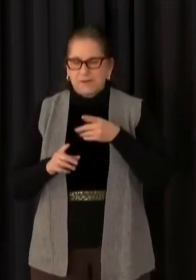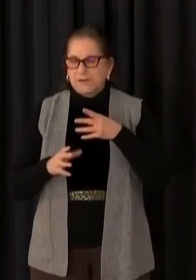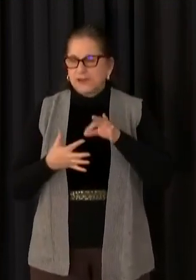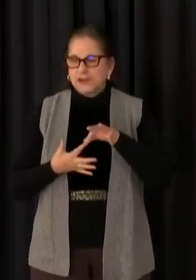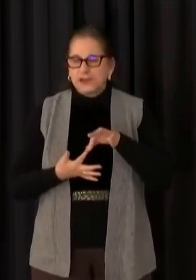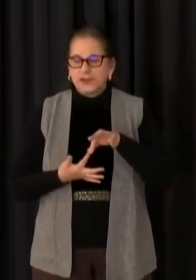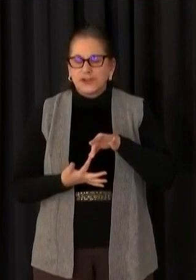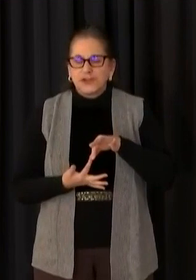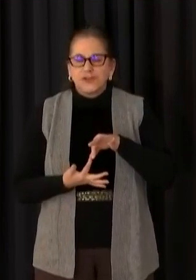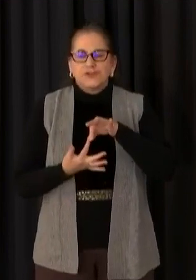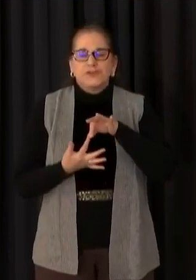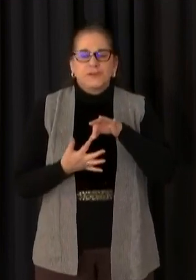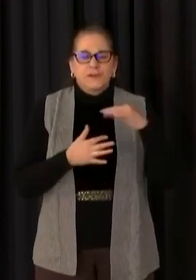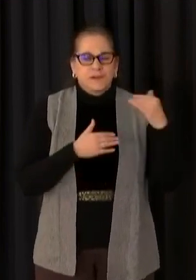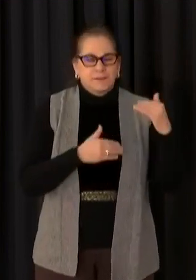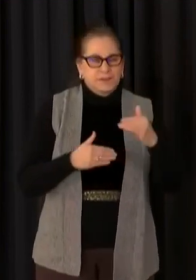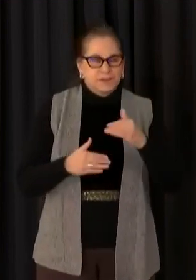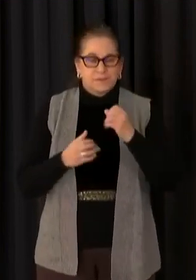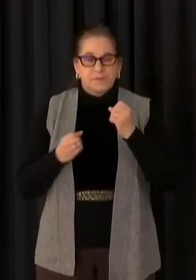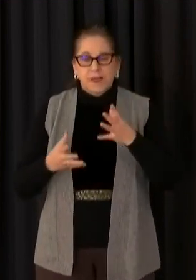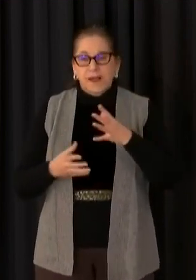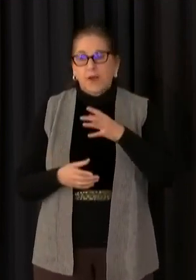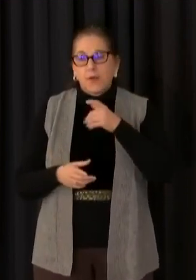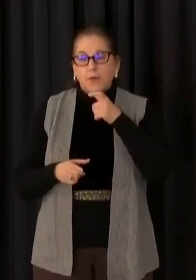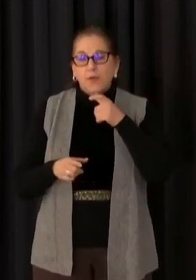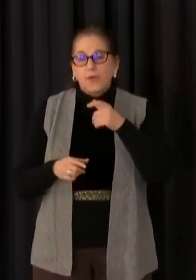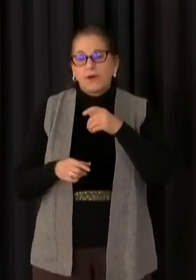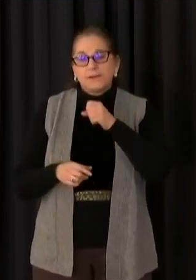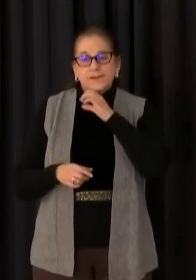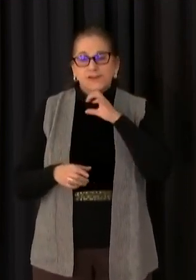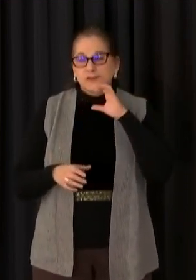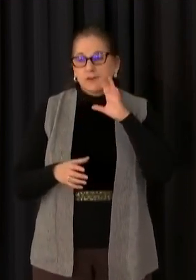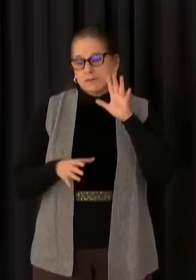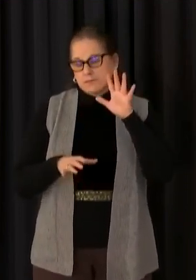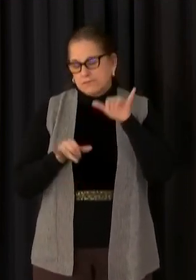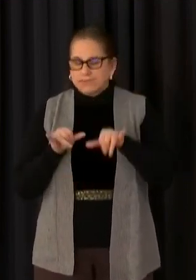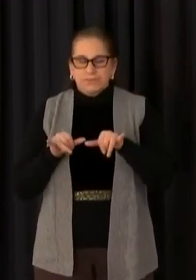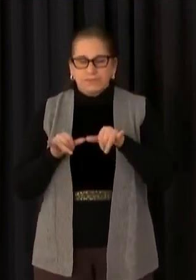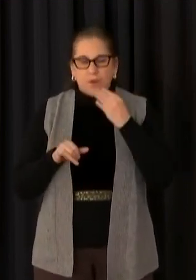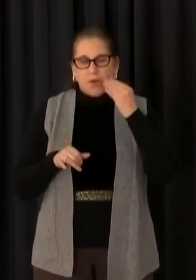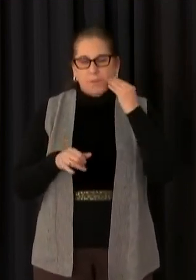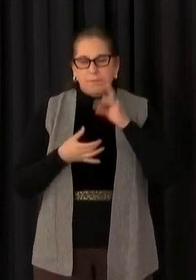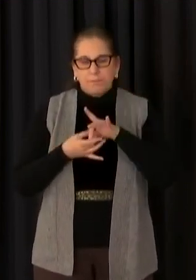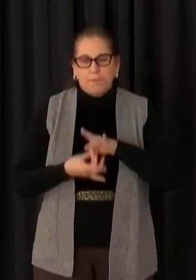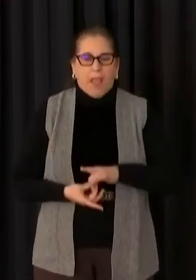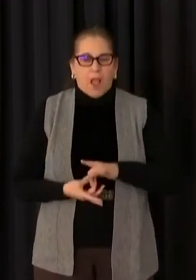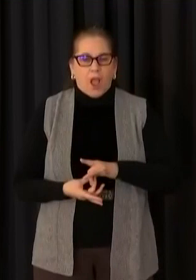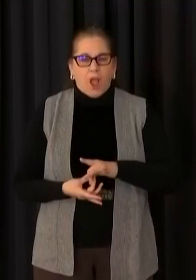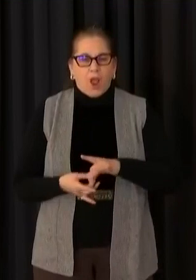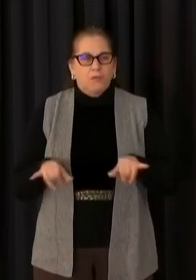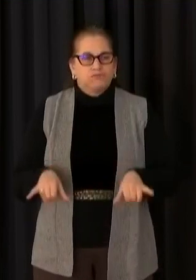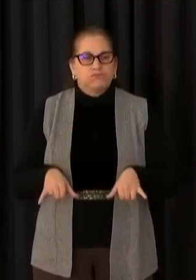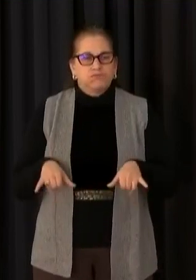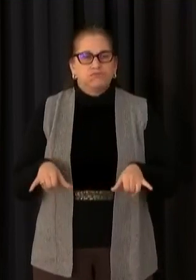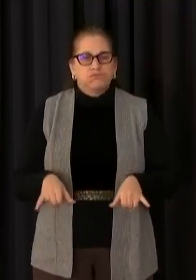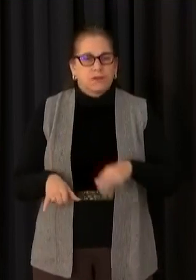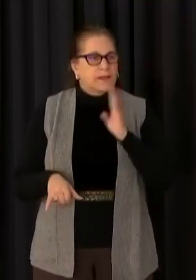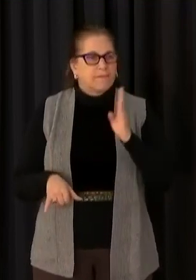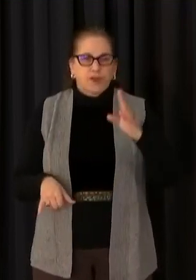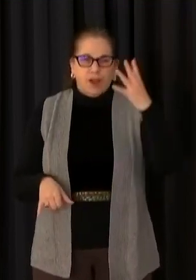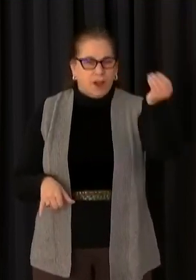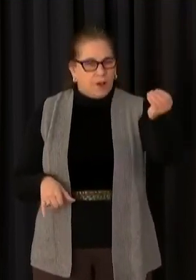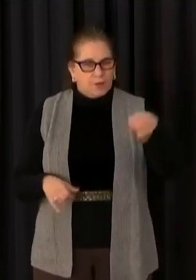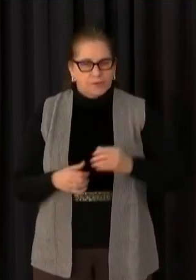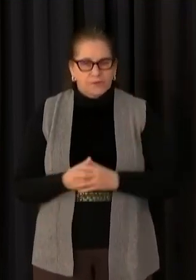reach some homebound seniors if they are in large venues where a large number of them can be vaccinated